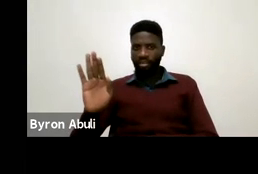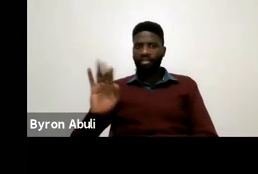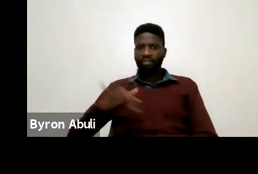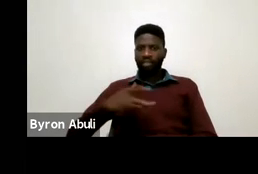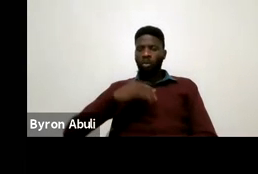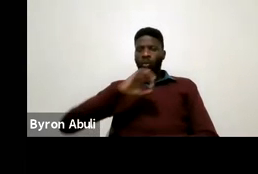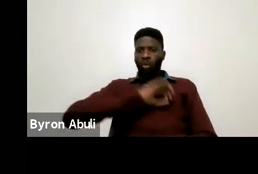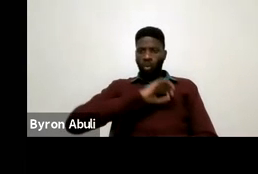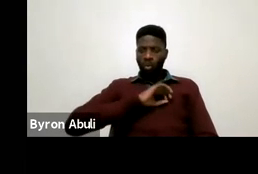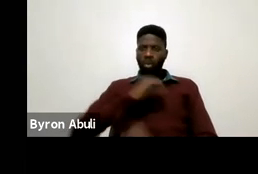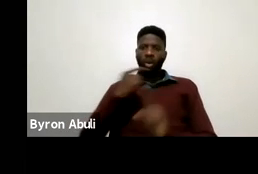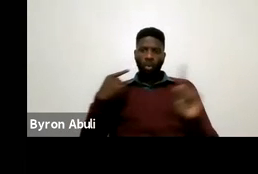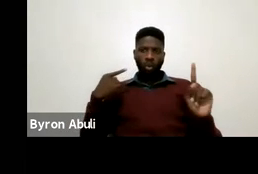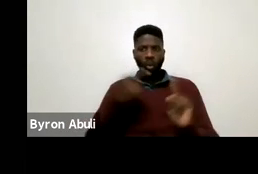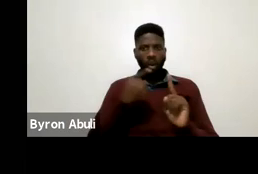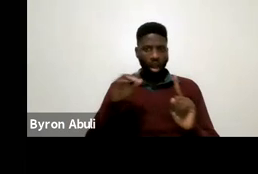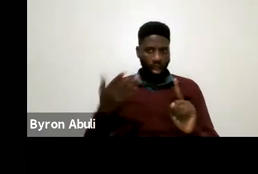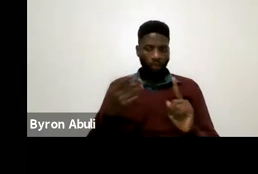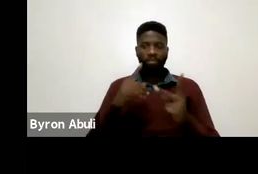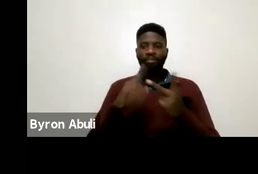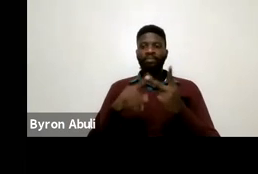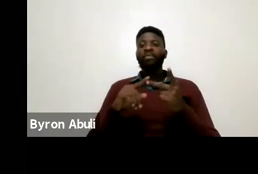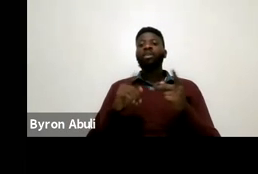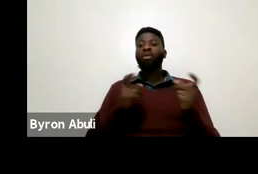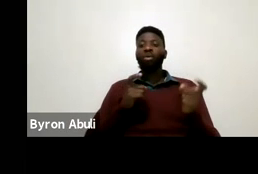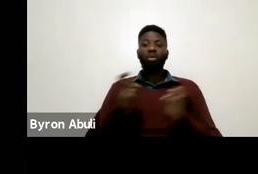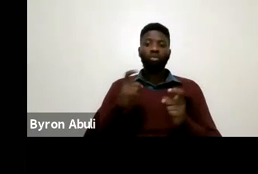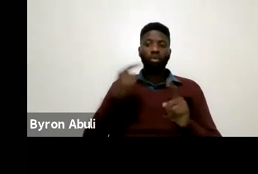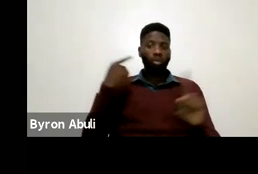do you control that goal, and how do you set a time frame for that goal?